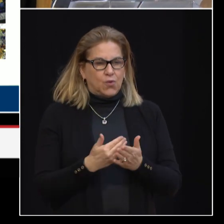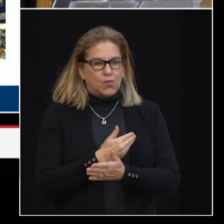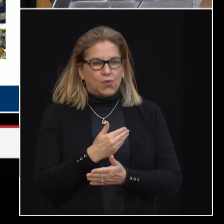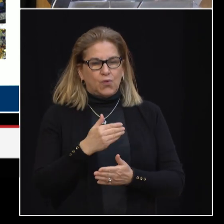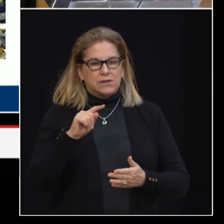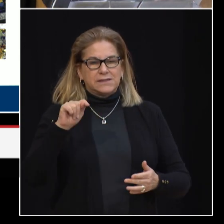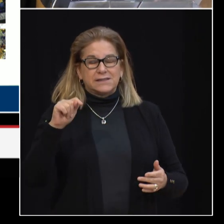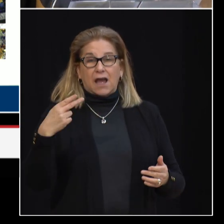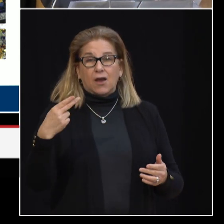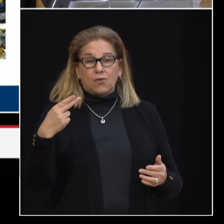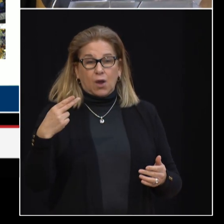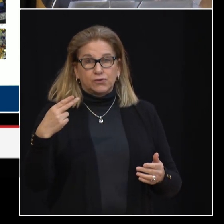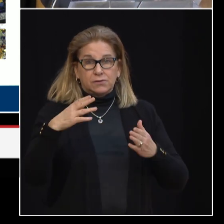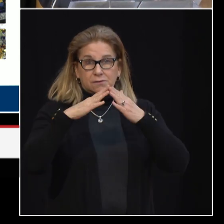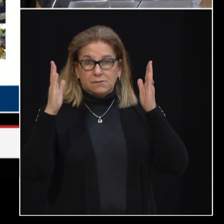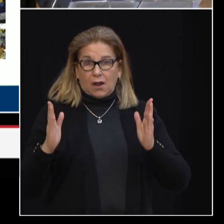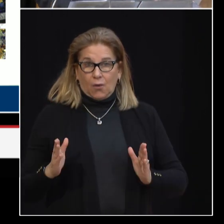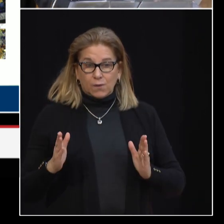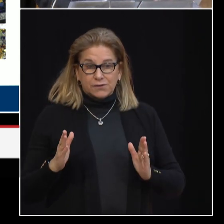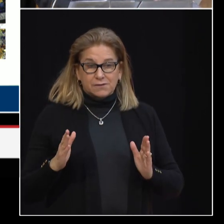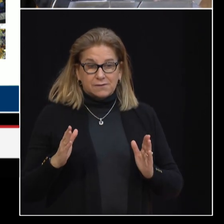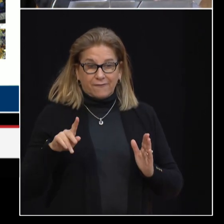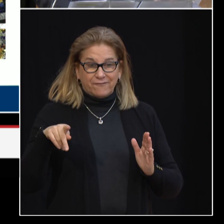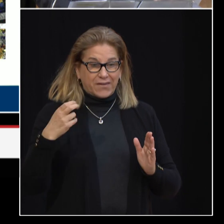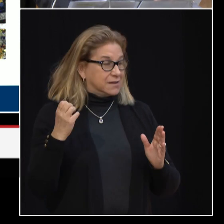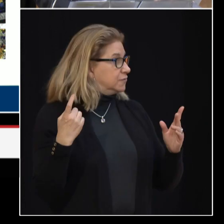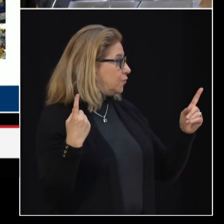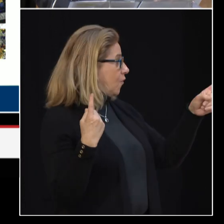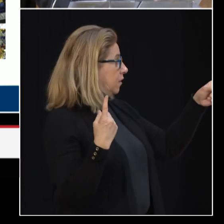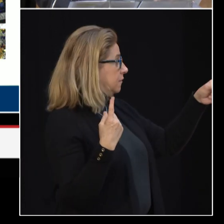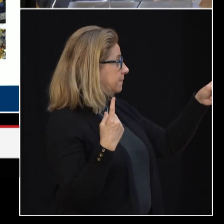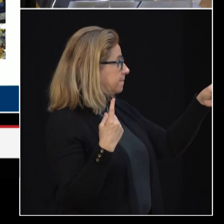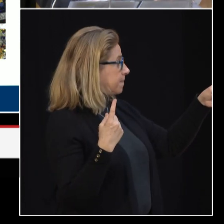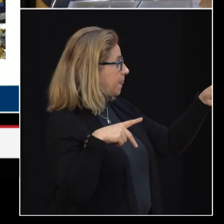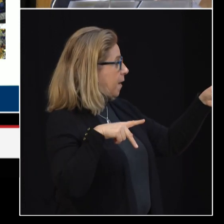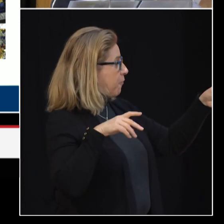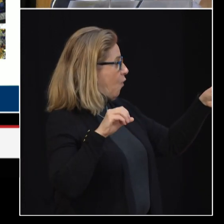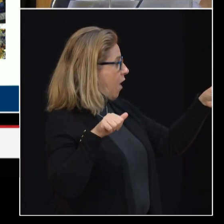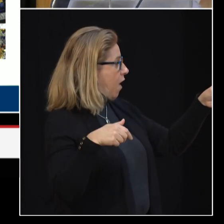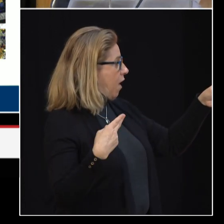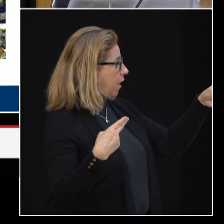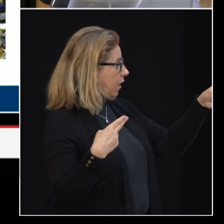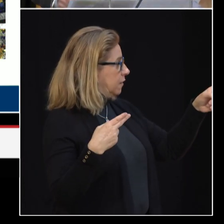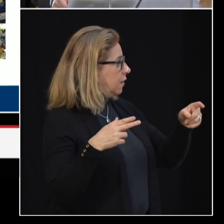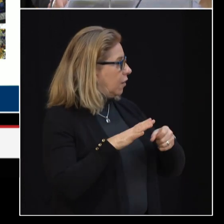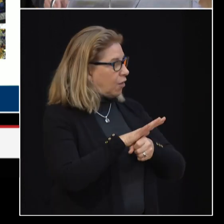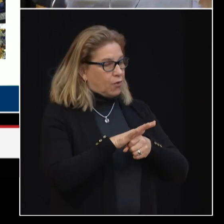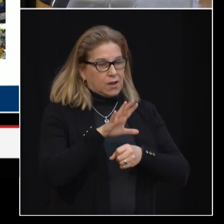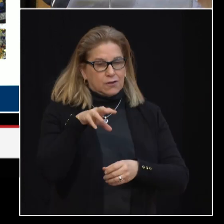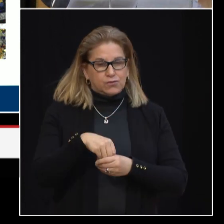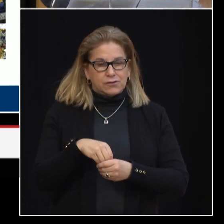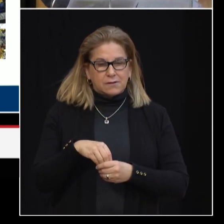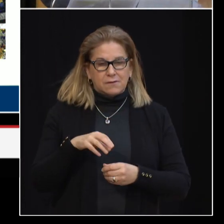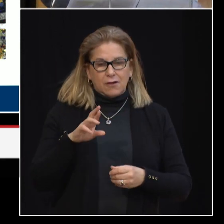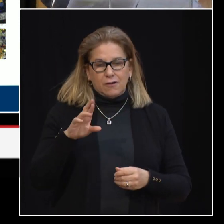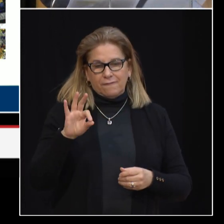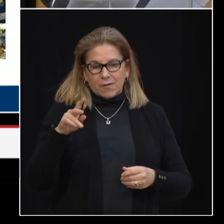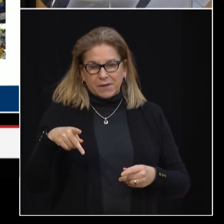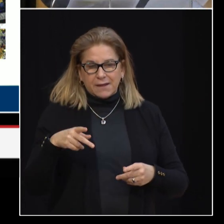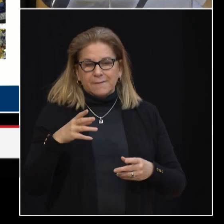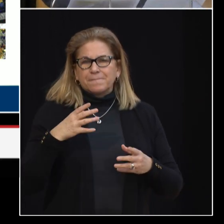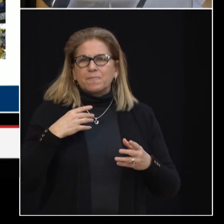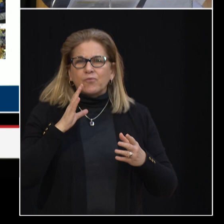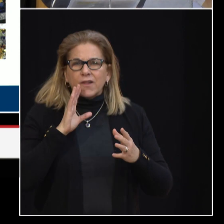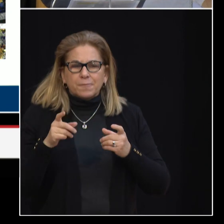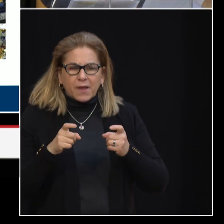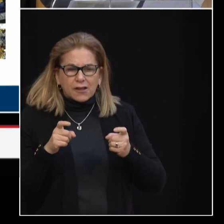Eden Roads, as you can see on the map. The solicitation will be issued and managed by POA. As a reminder, all